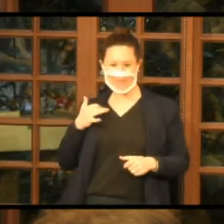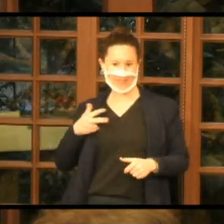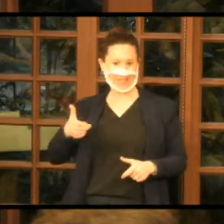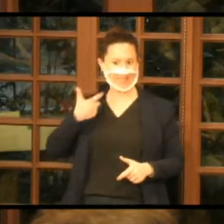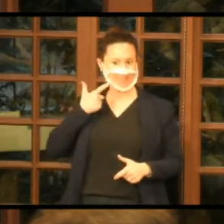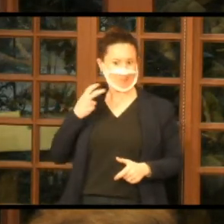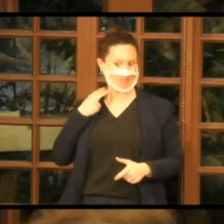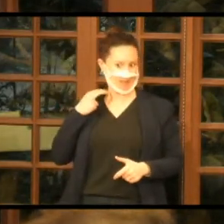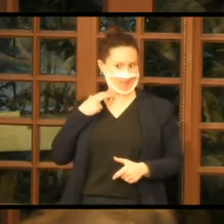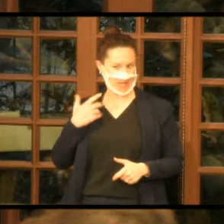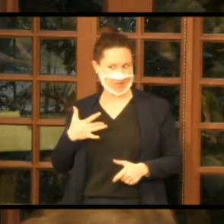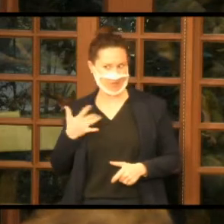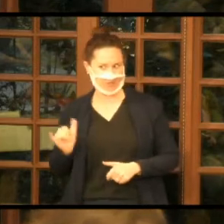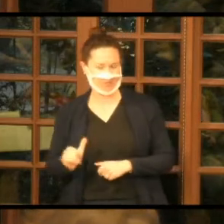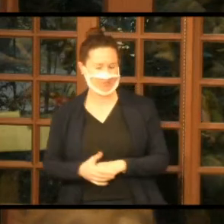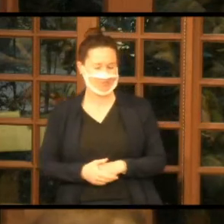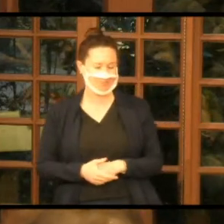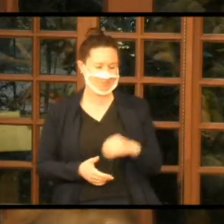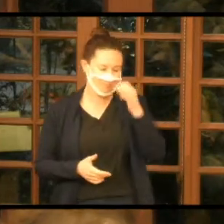vampire.